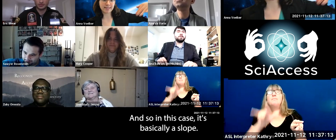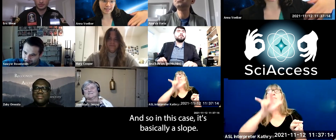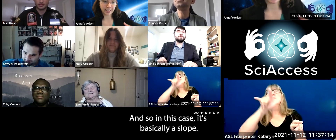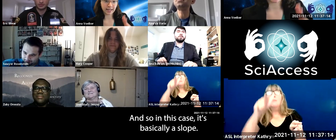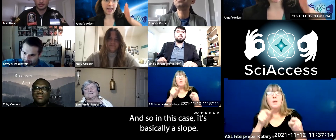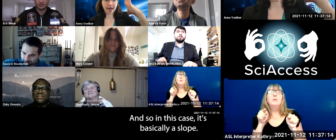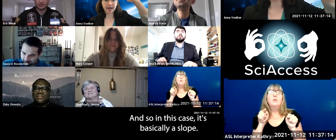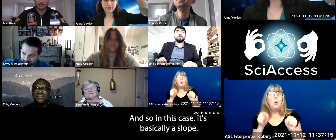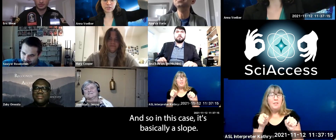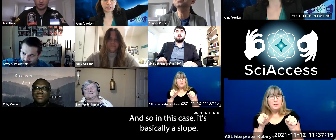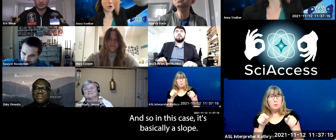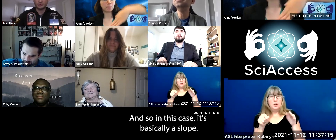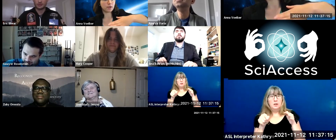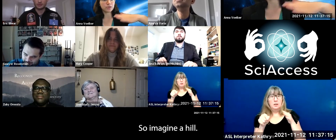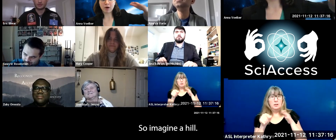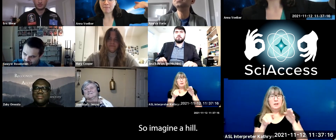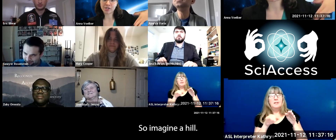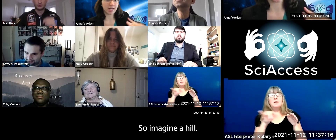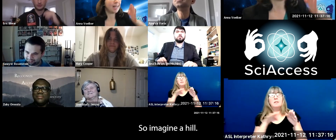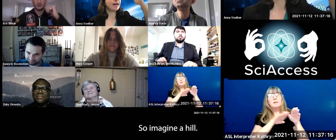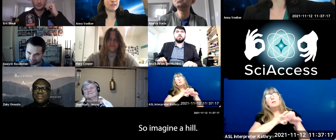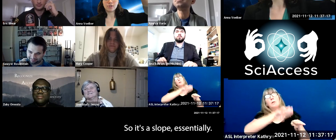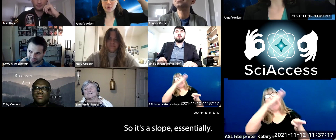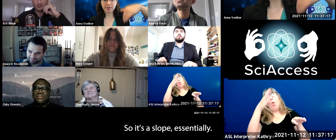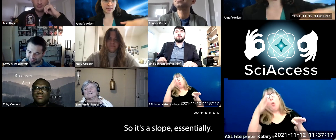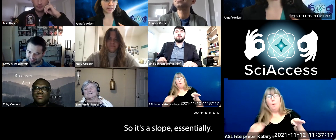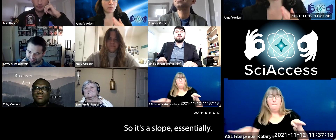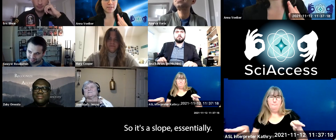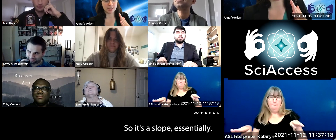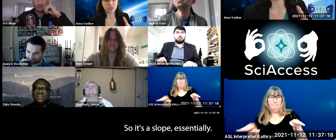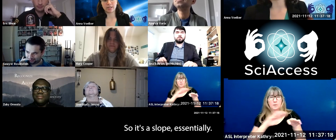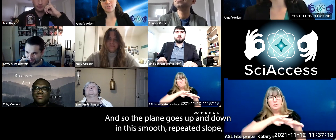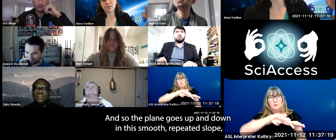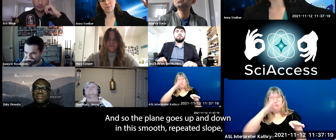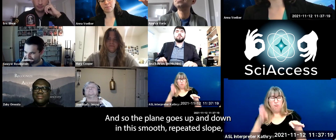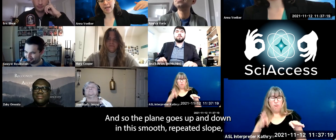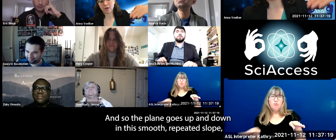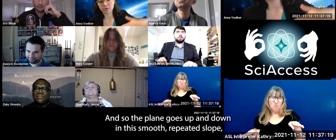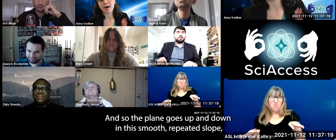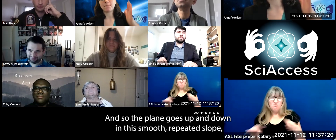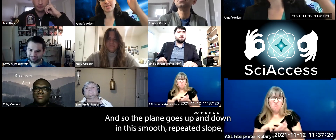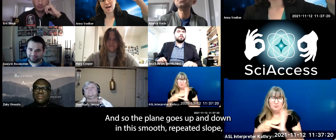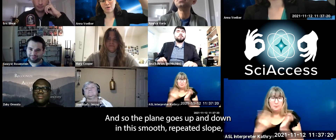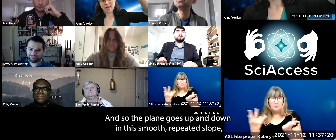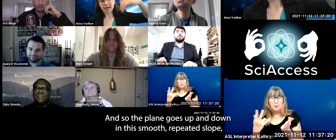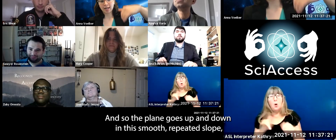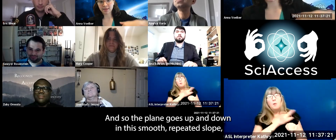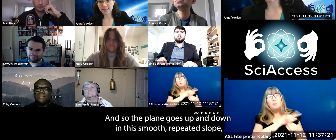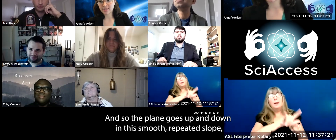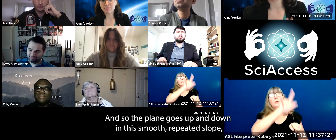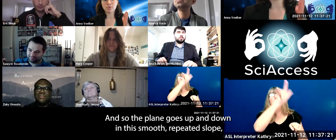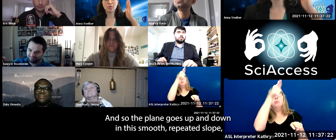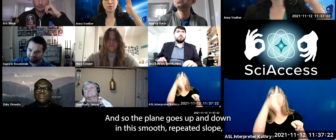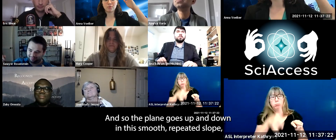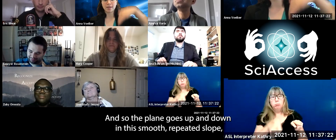it's basically a slope. So imagine a hill. So it's a slope essentially. And so the plane goes up and down in